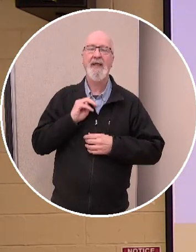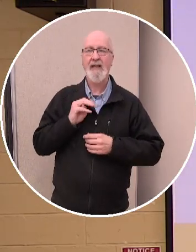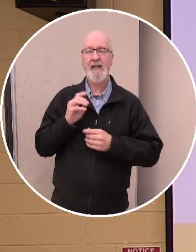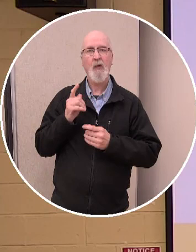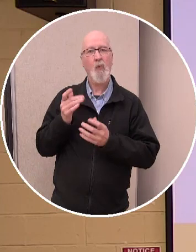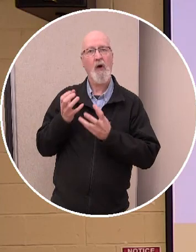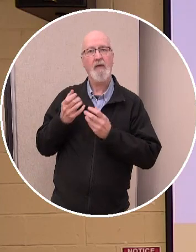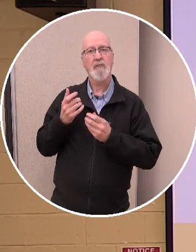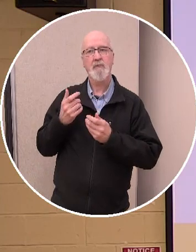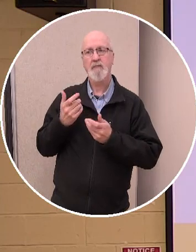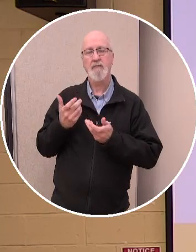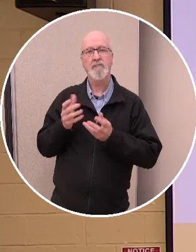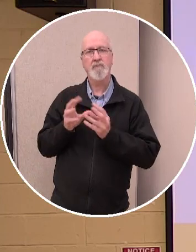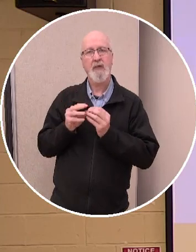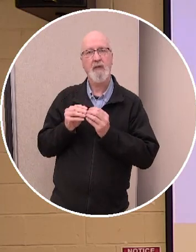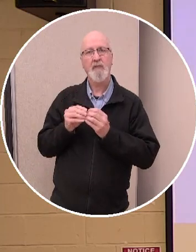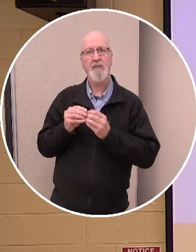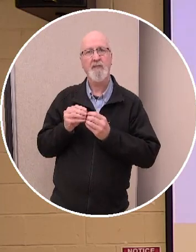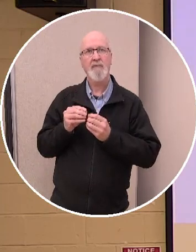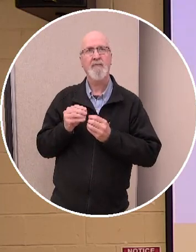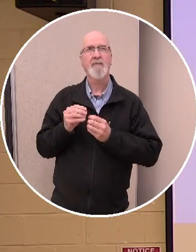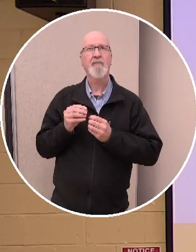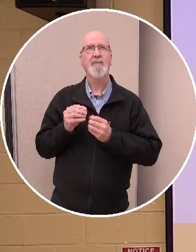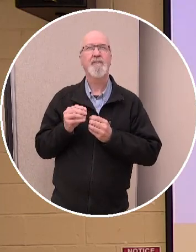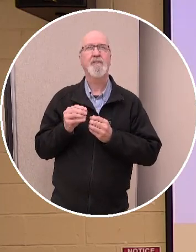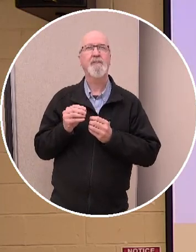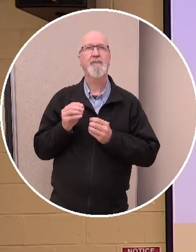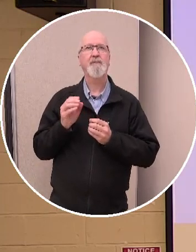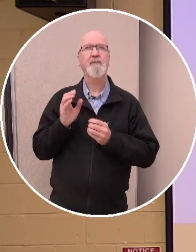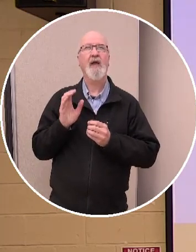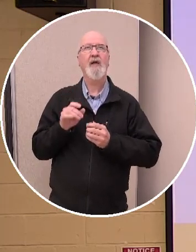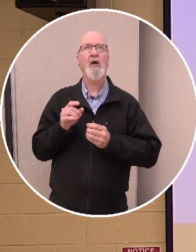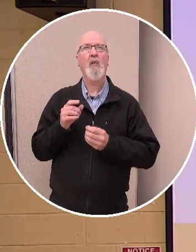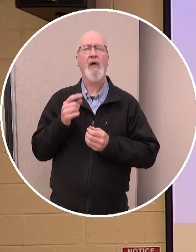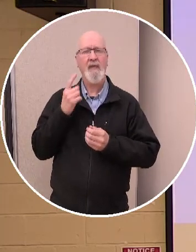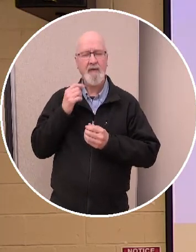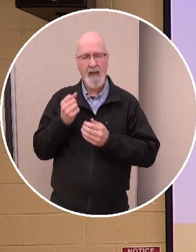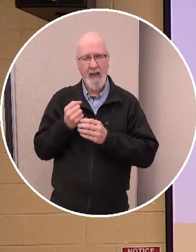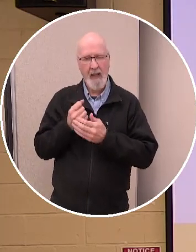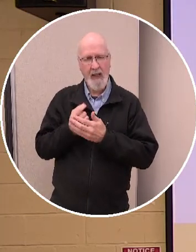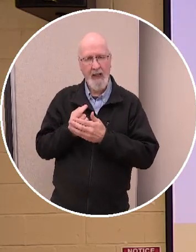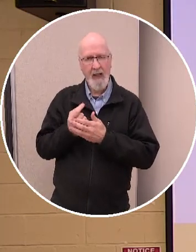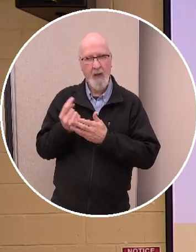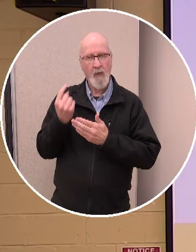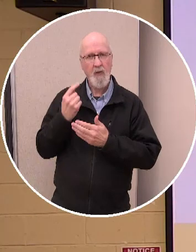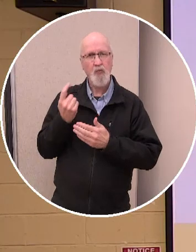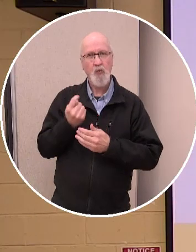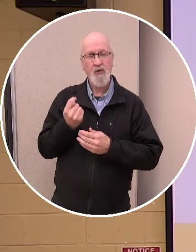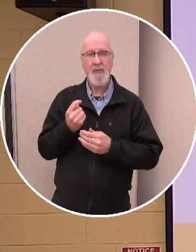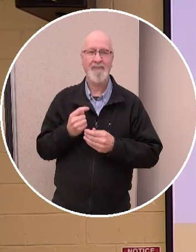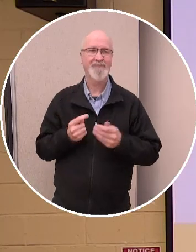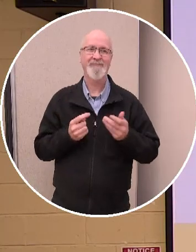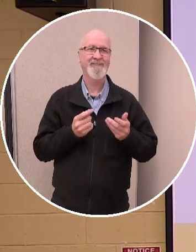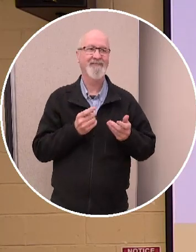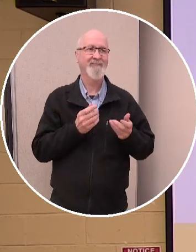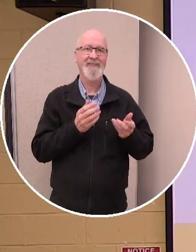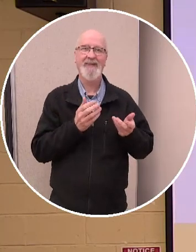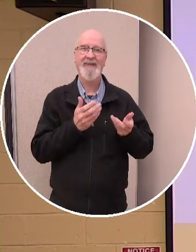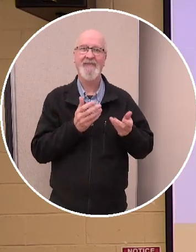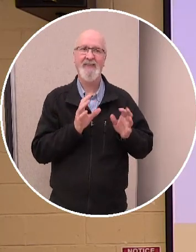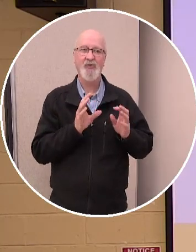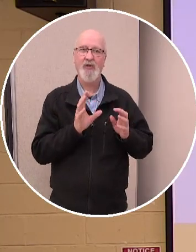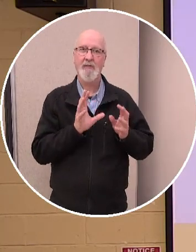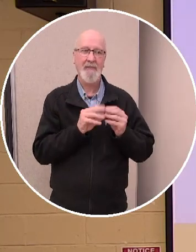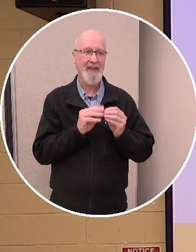meet. The days are blistering on me now, but I believe it was last Tuesday, and we'd already had a